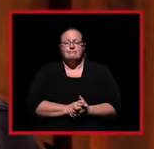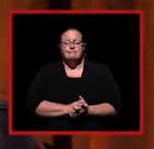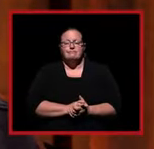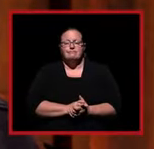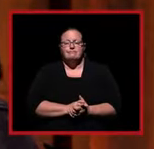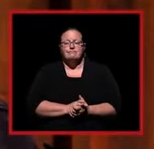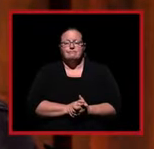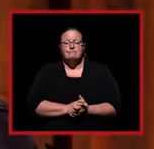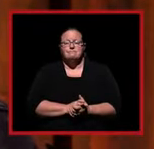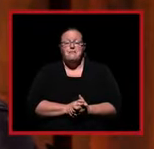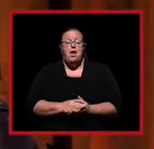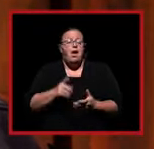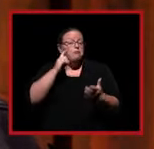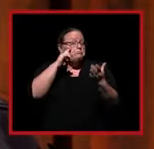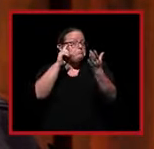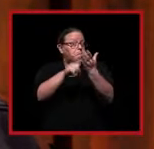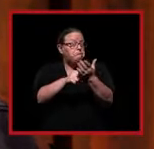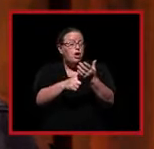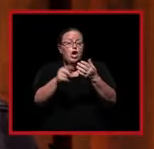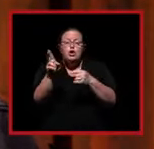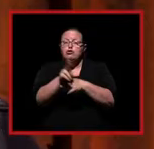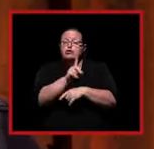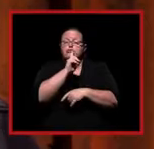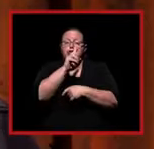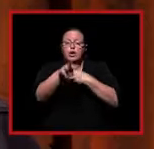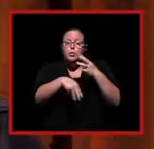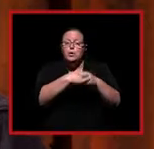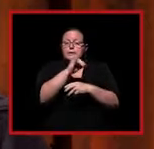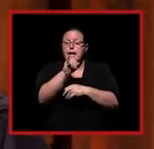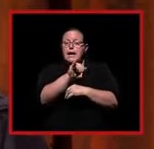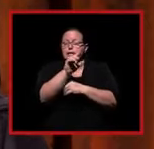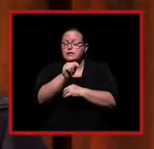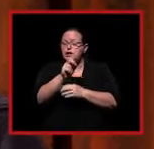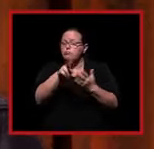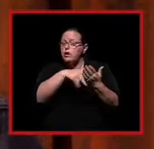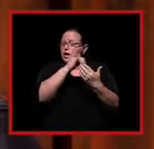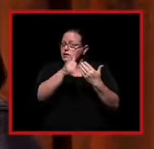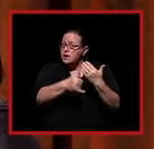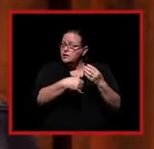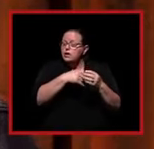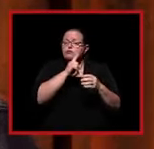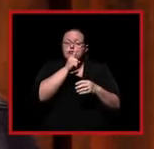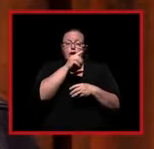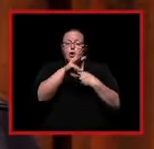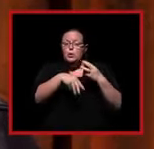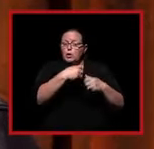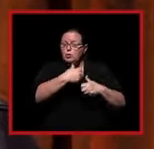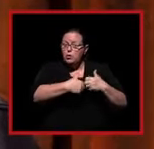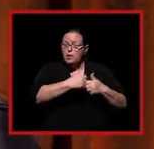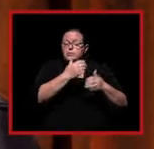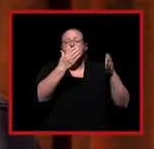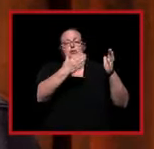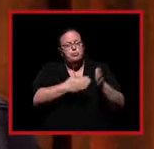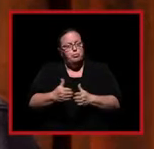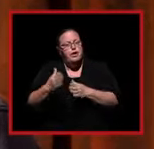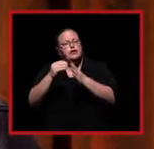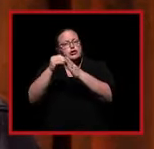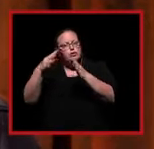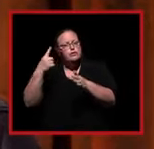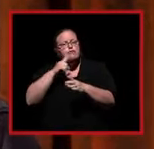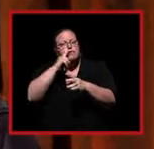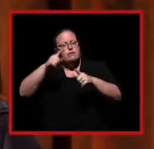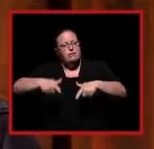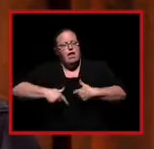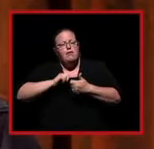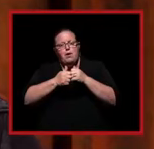Hallmarks of Brian's teaching include the use of real-world IT projects and problems to prepare his students for life beyond the classroom, the use